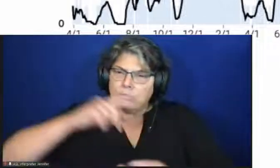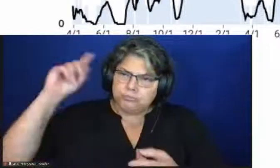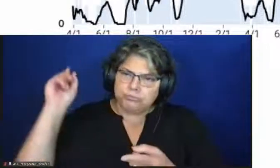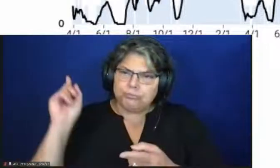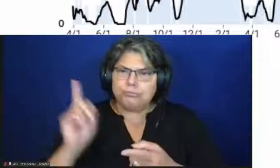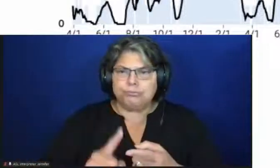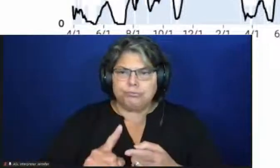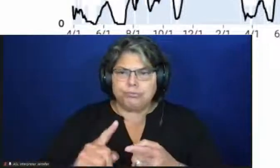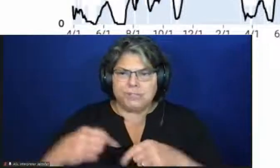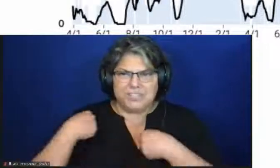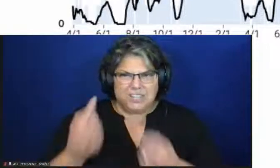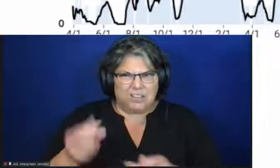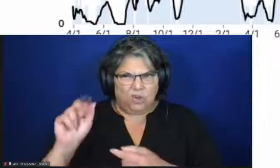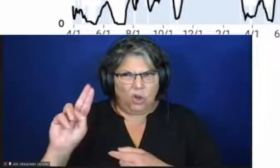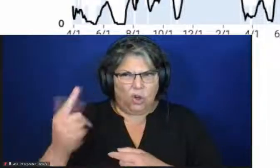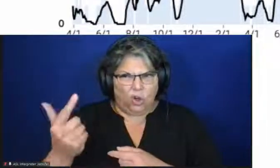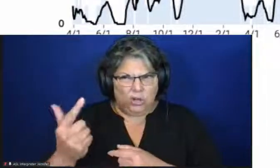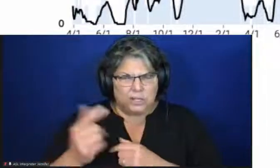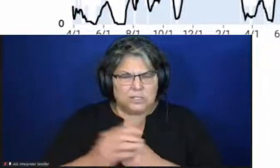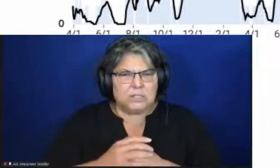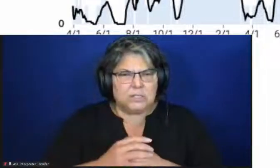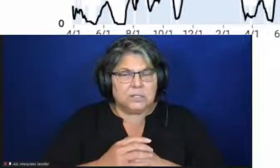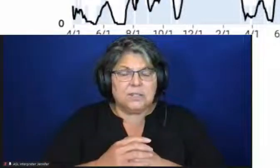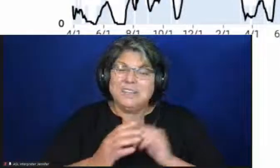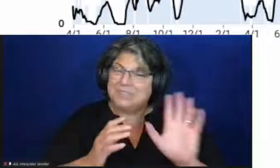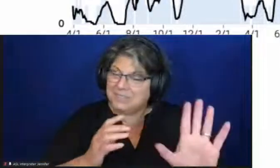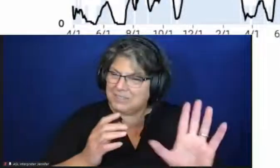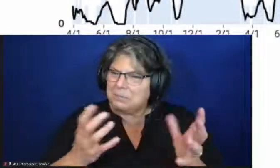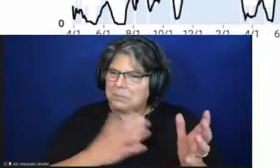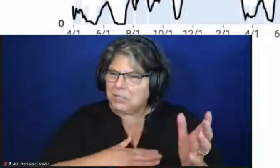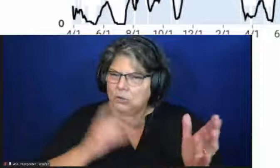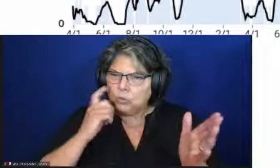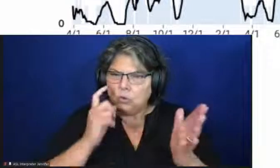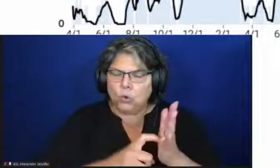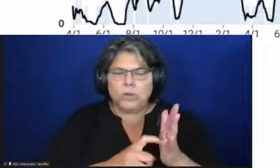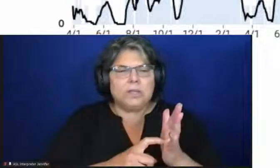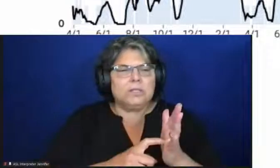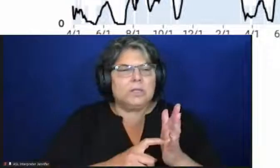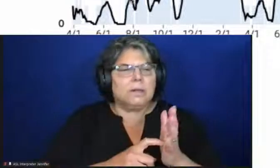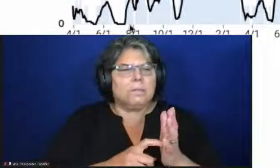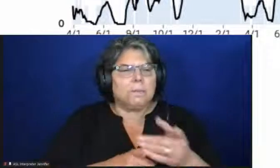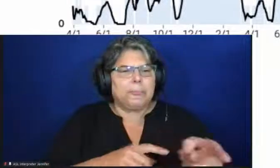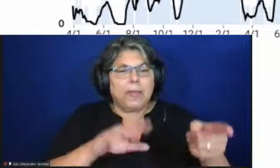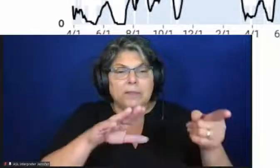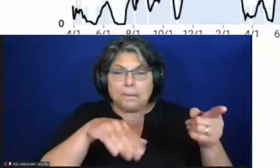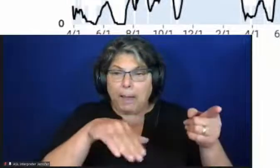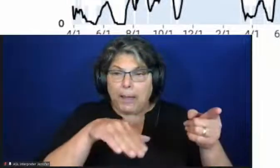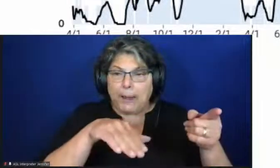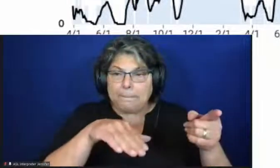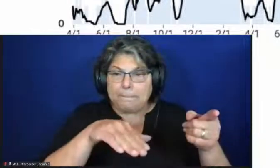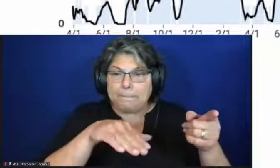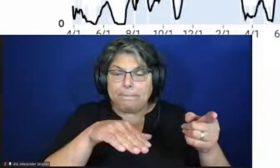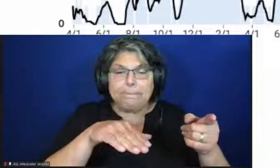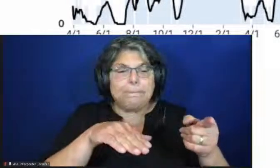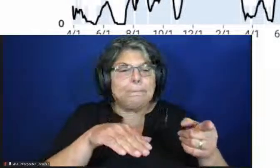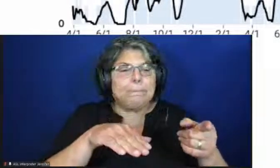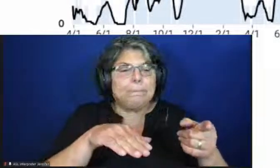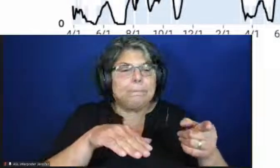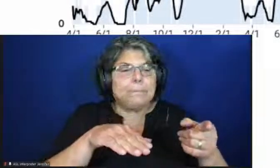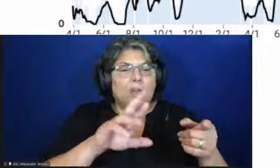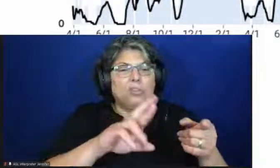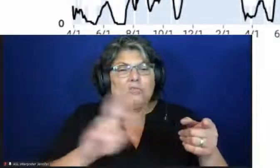August. But I want to point out that at the bottom of that, all the way on the